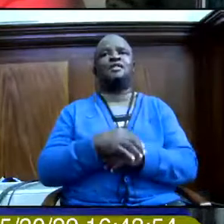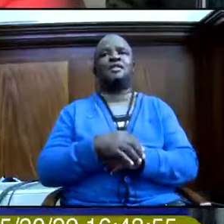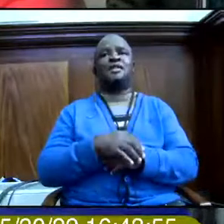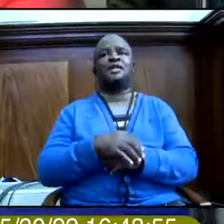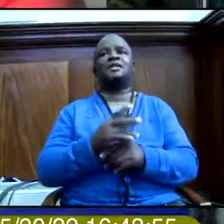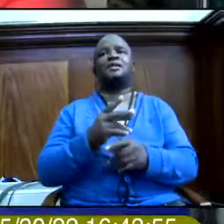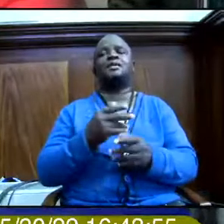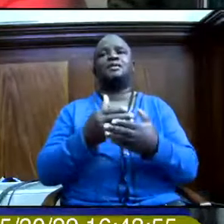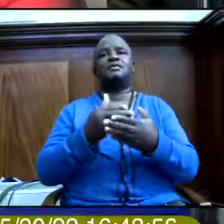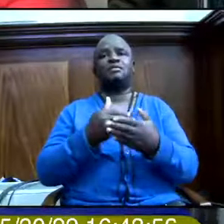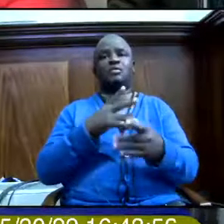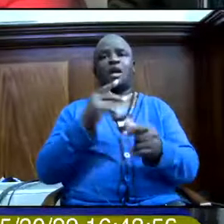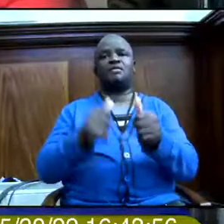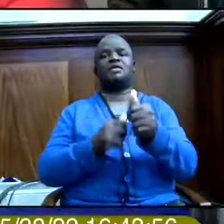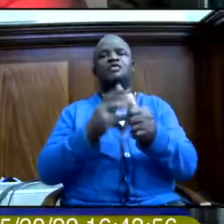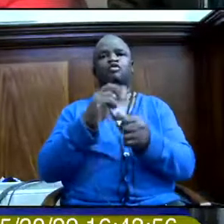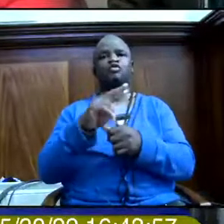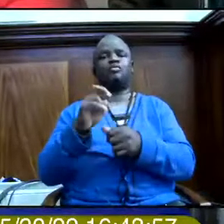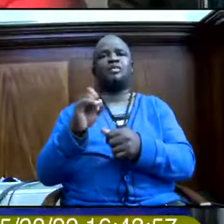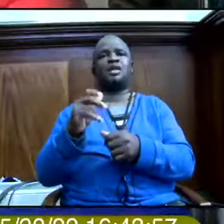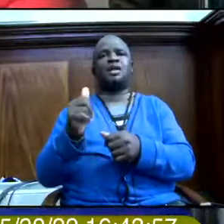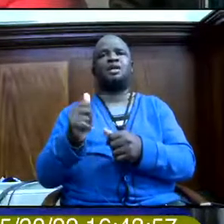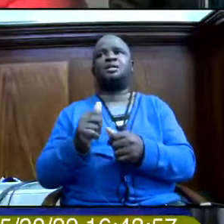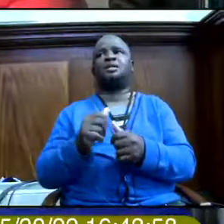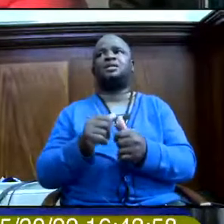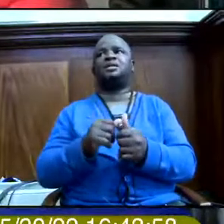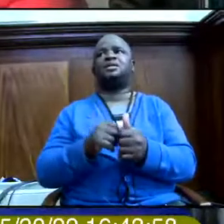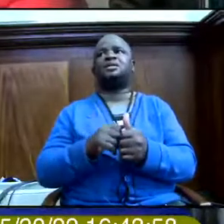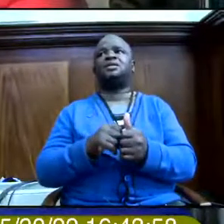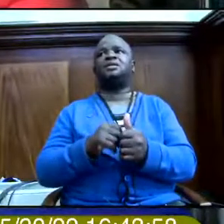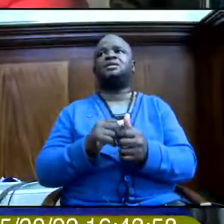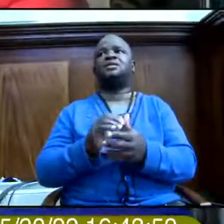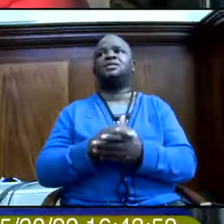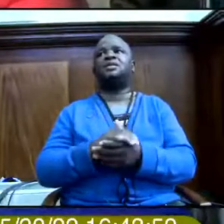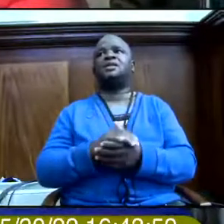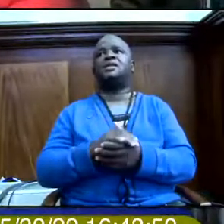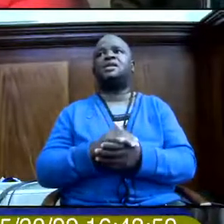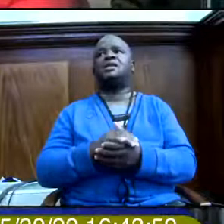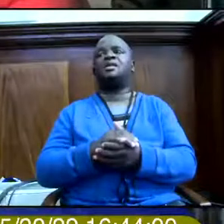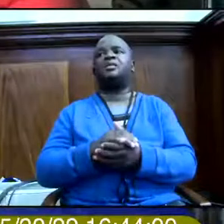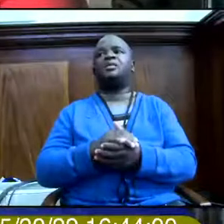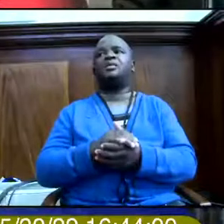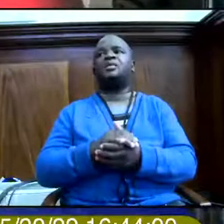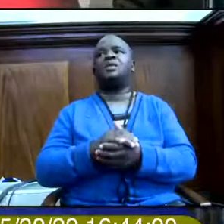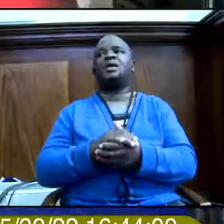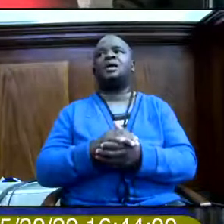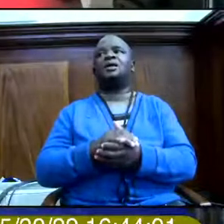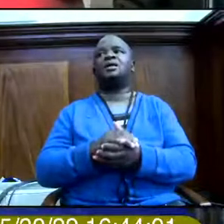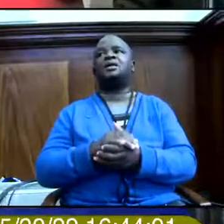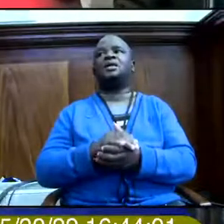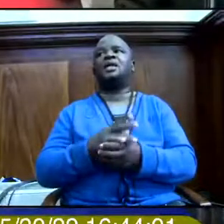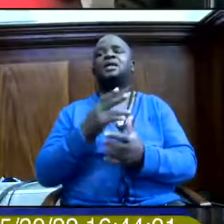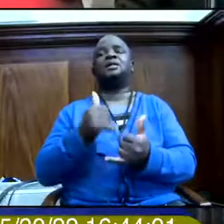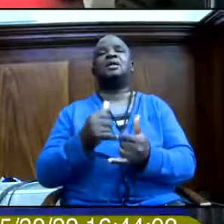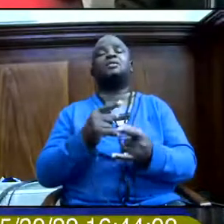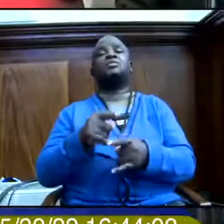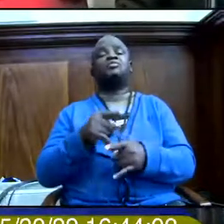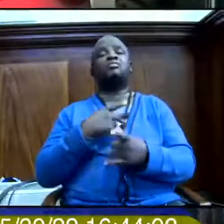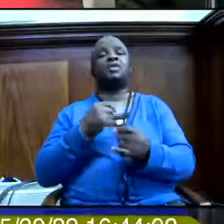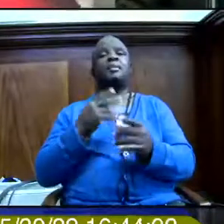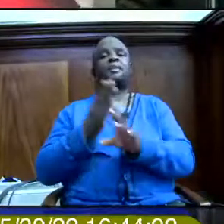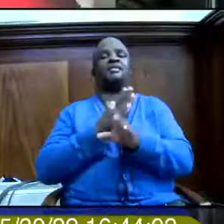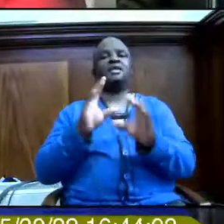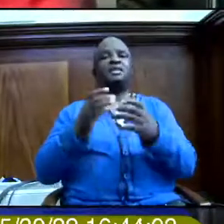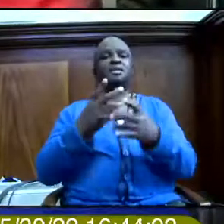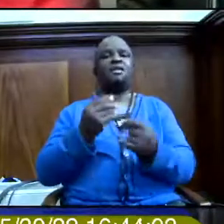followed by a numsa textile workers union those were the unions which were operating in the private